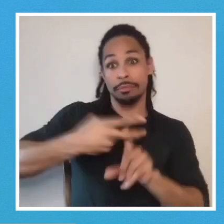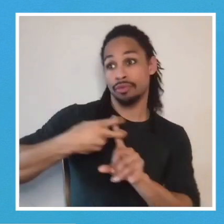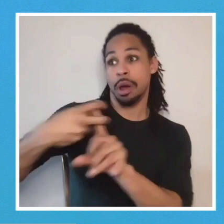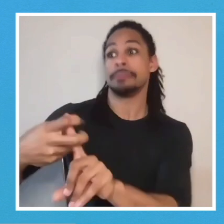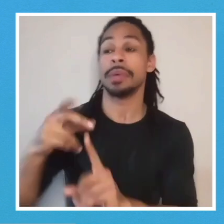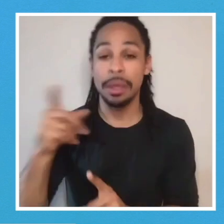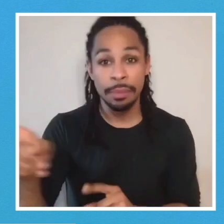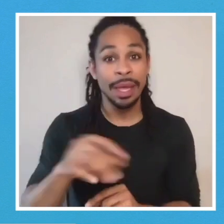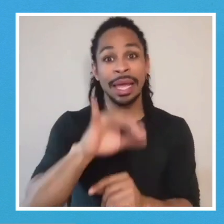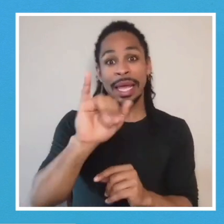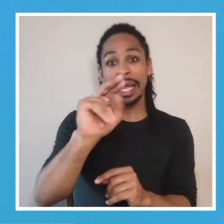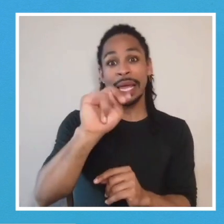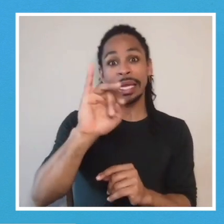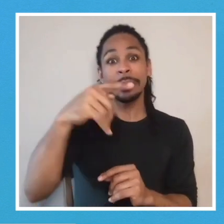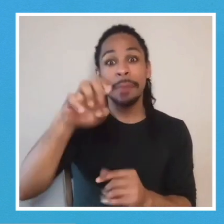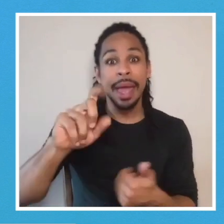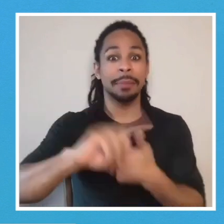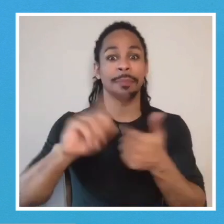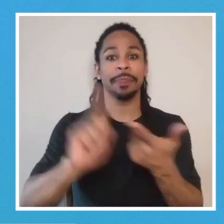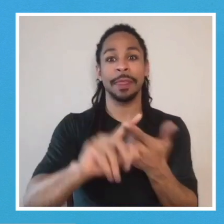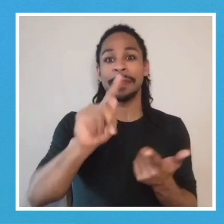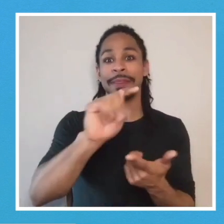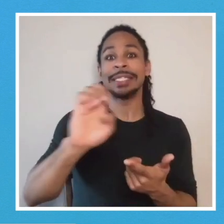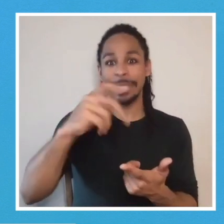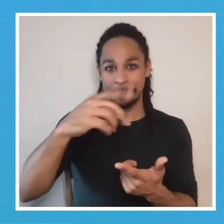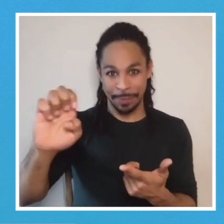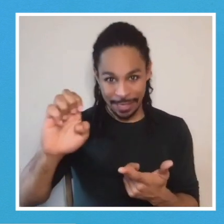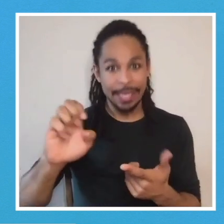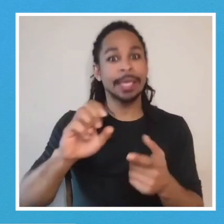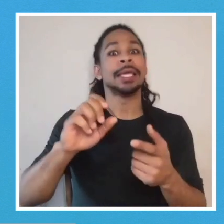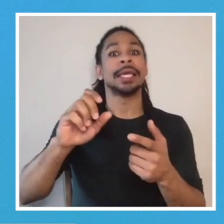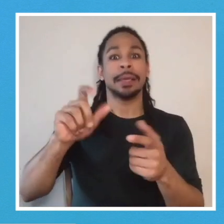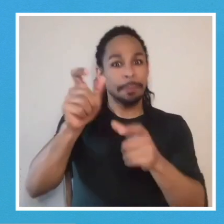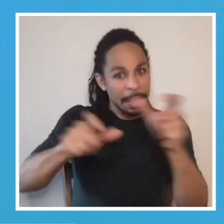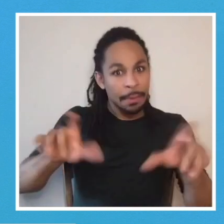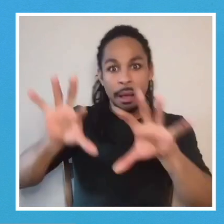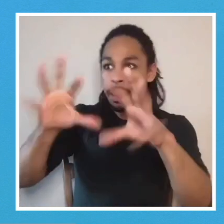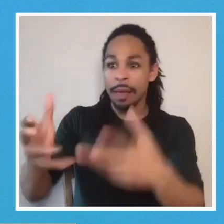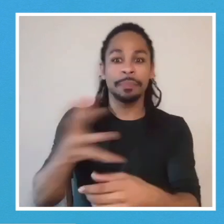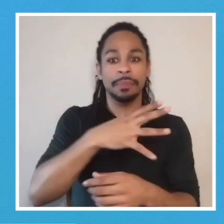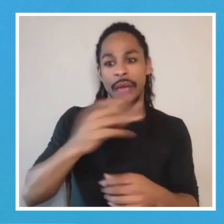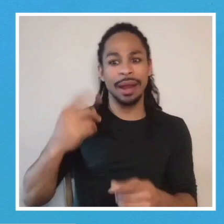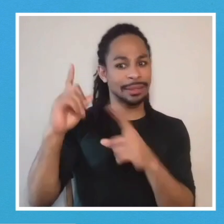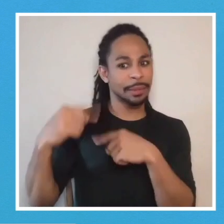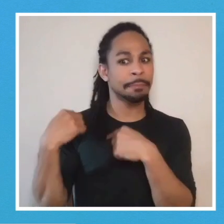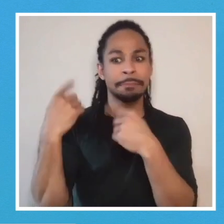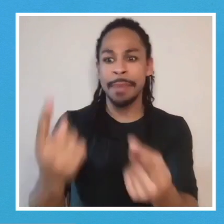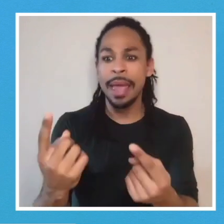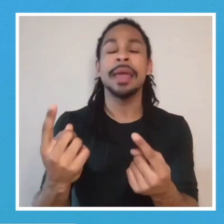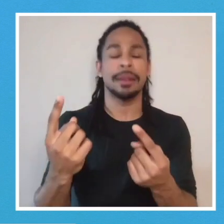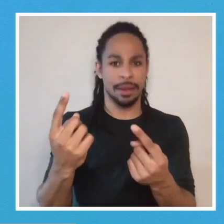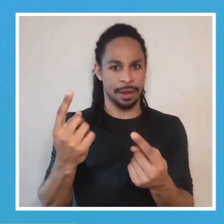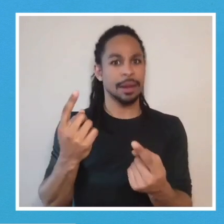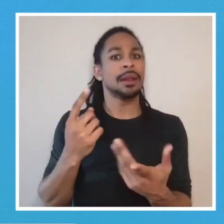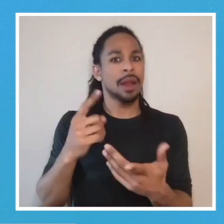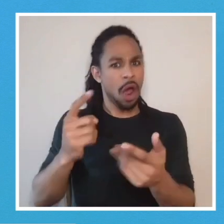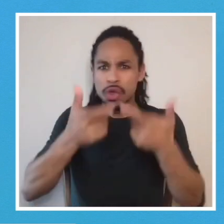Inipe and the teepees. And it's just been a big part of my life, and reconnecting me